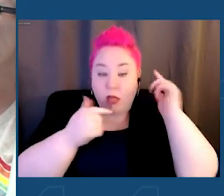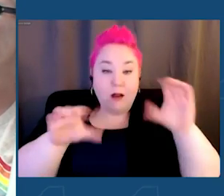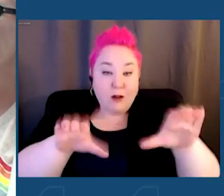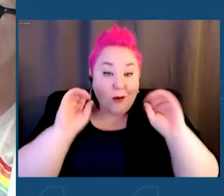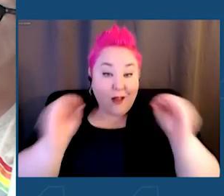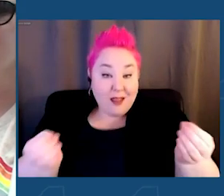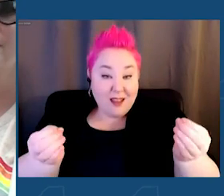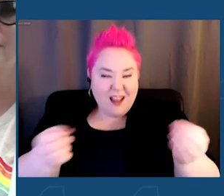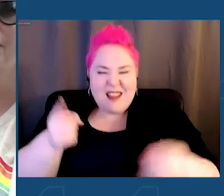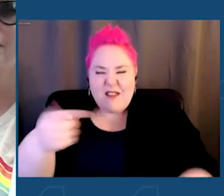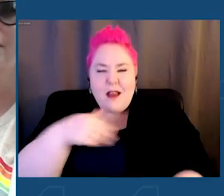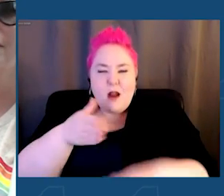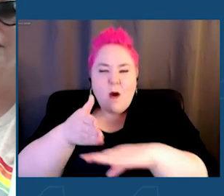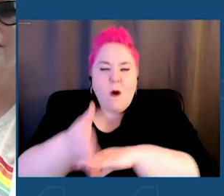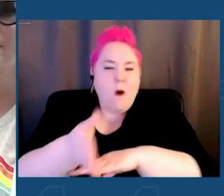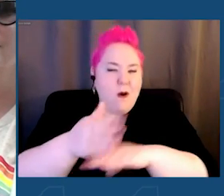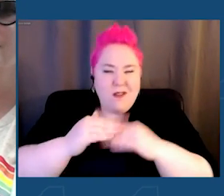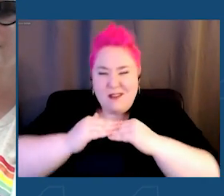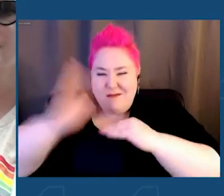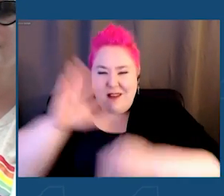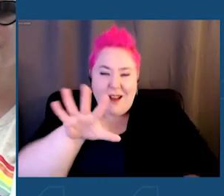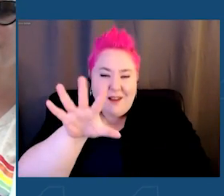over 500